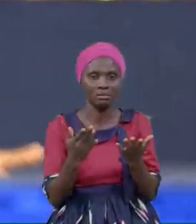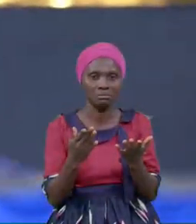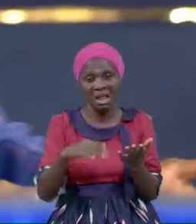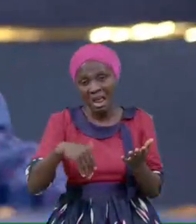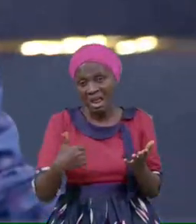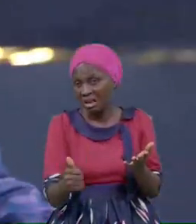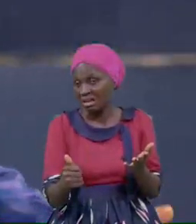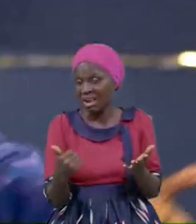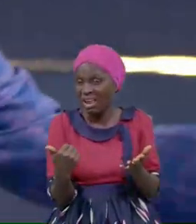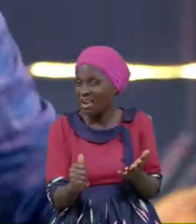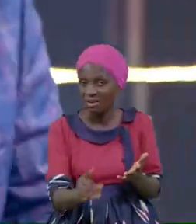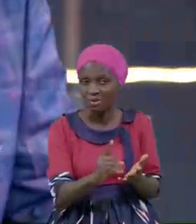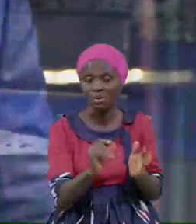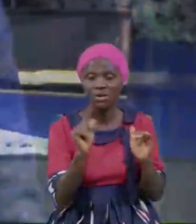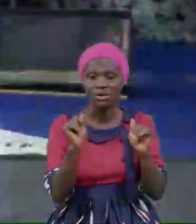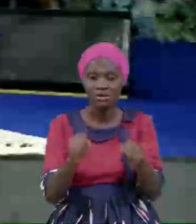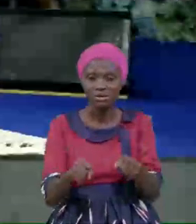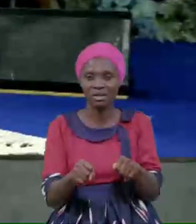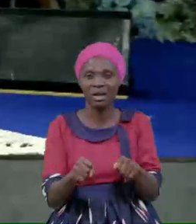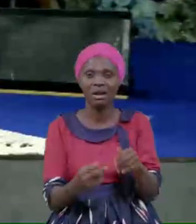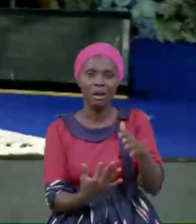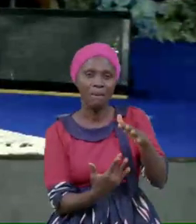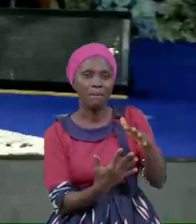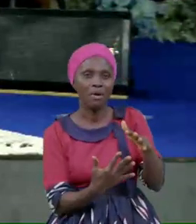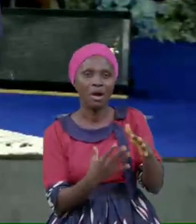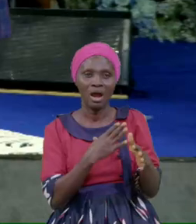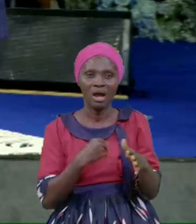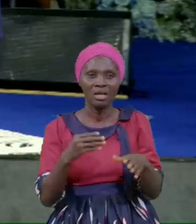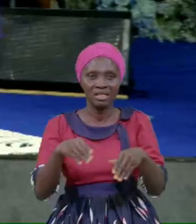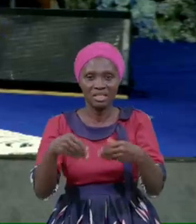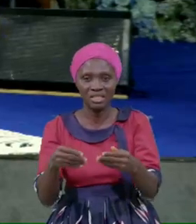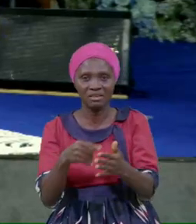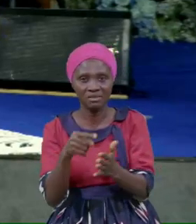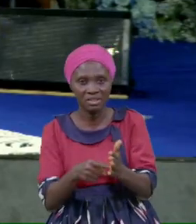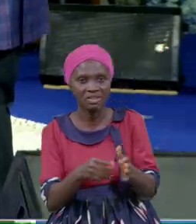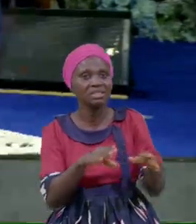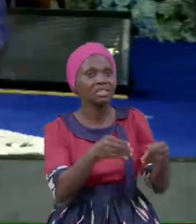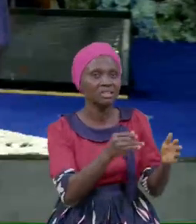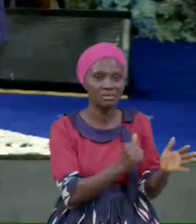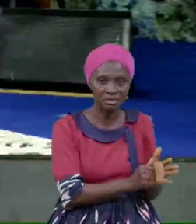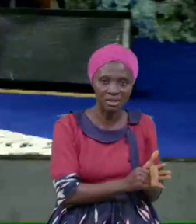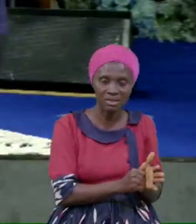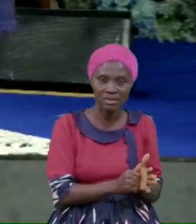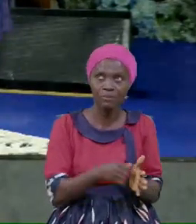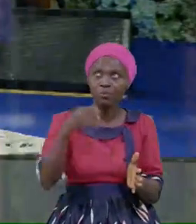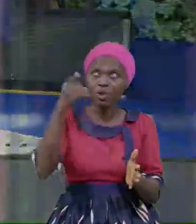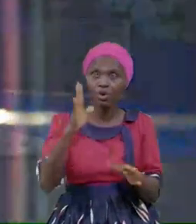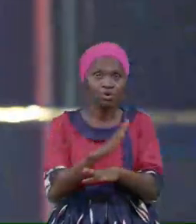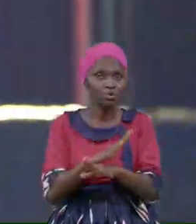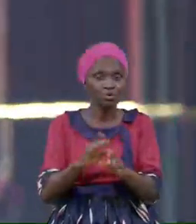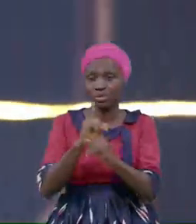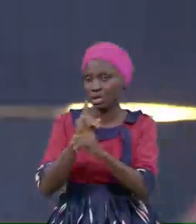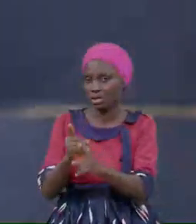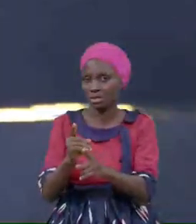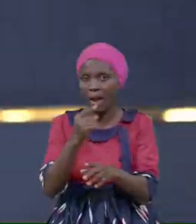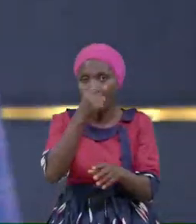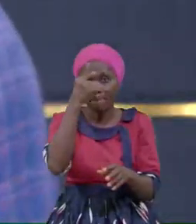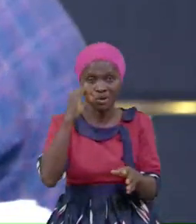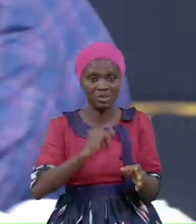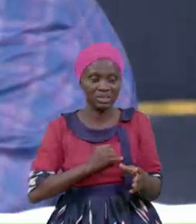and burn that and give this and give that. God doesn't respond just because I give